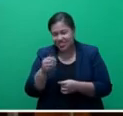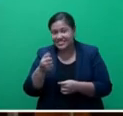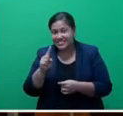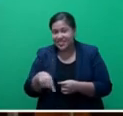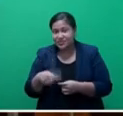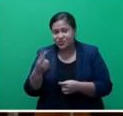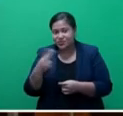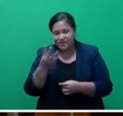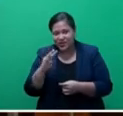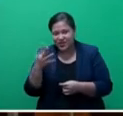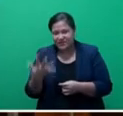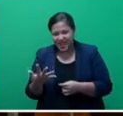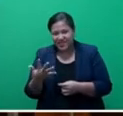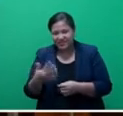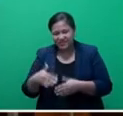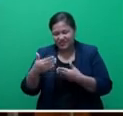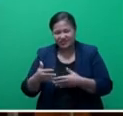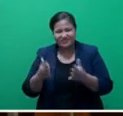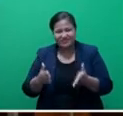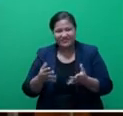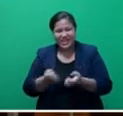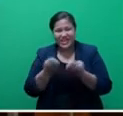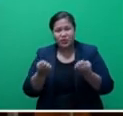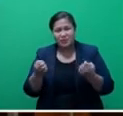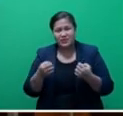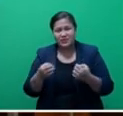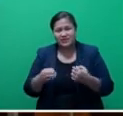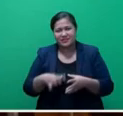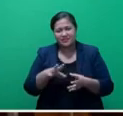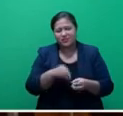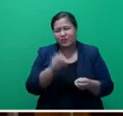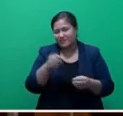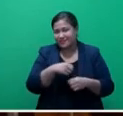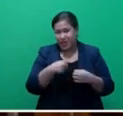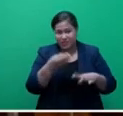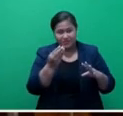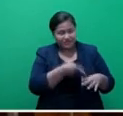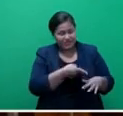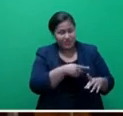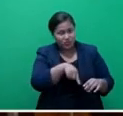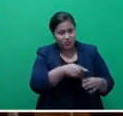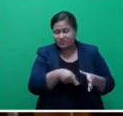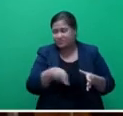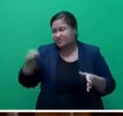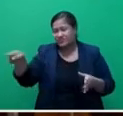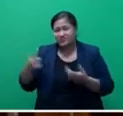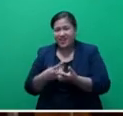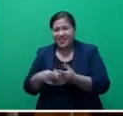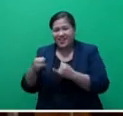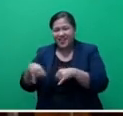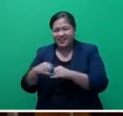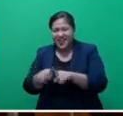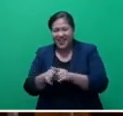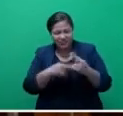36,255.89 tons of cargo transported to and from our main ports to the islands, including building materials and groceries and